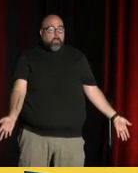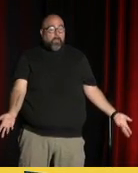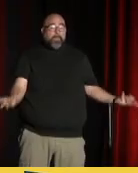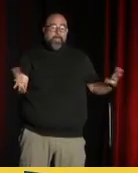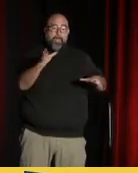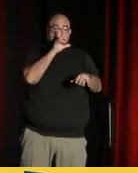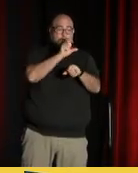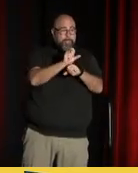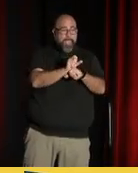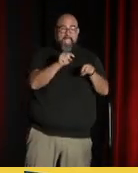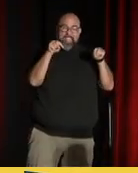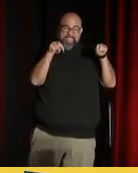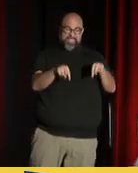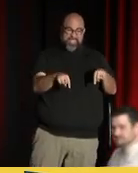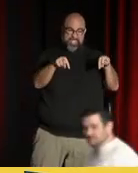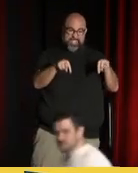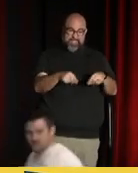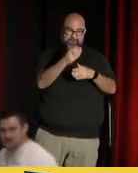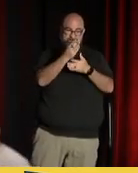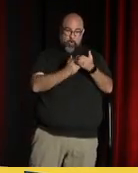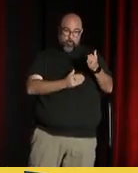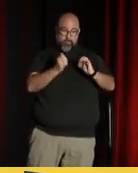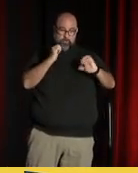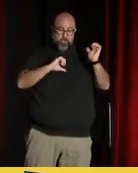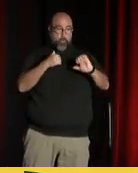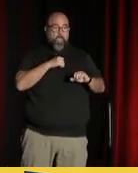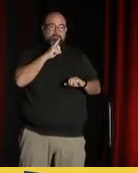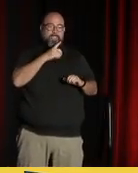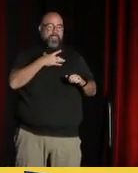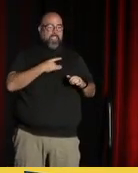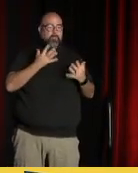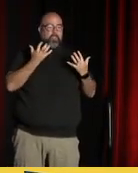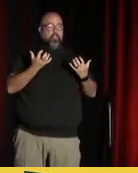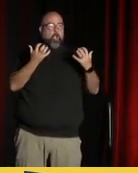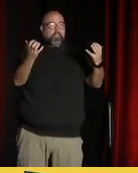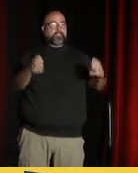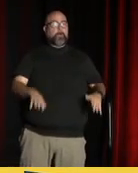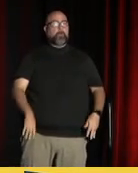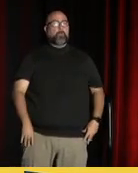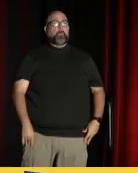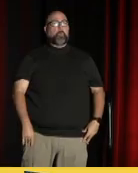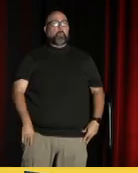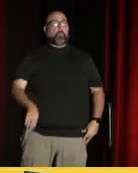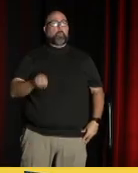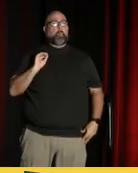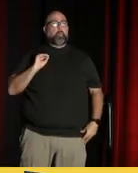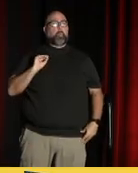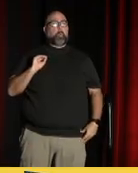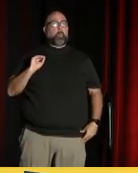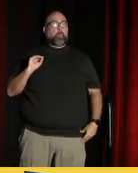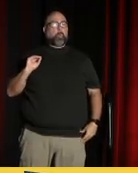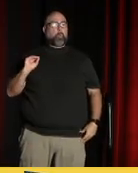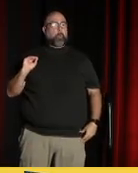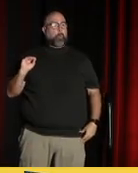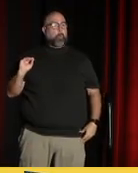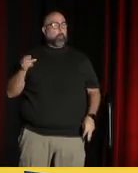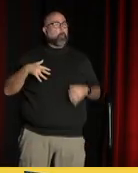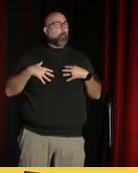Actually, at this point in the show, I really like to hear the audience go, ooh.